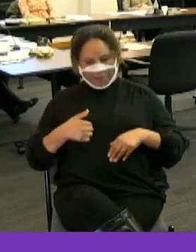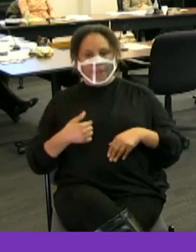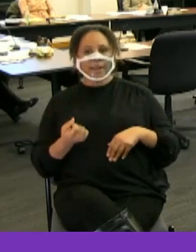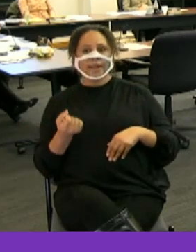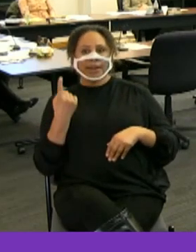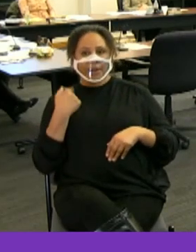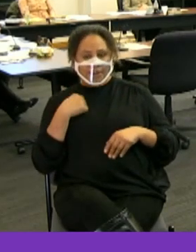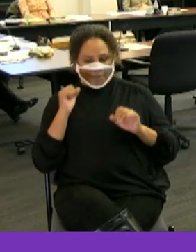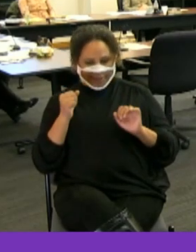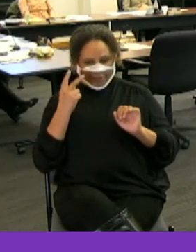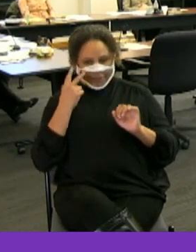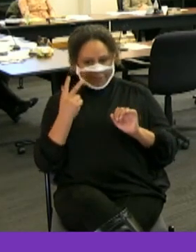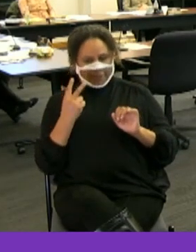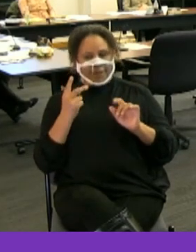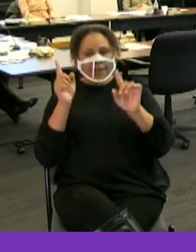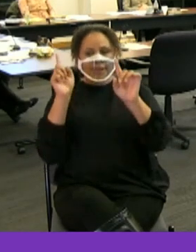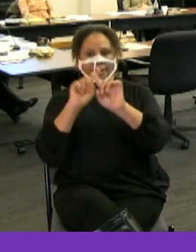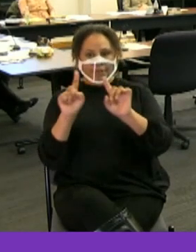see things from different lenses.